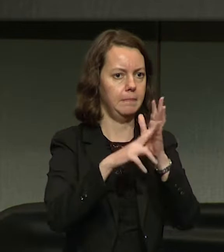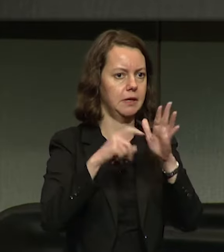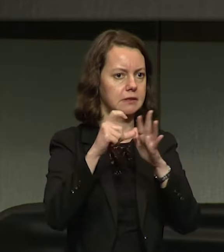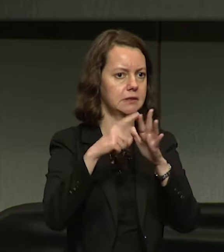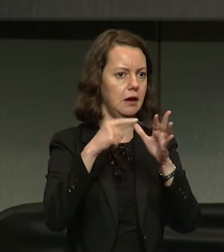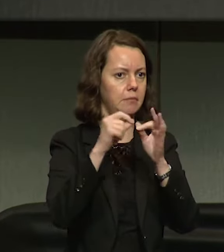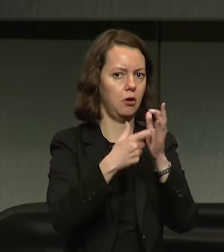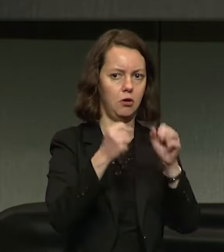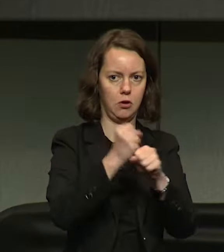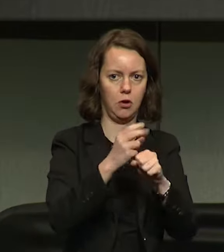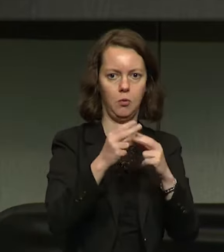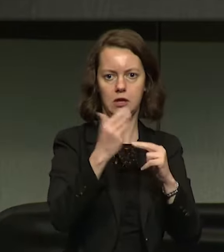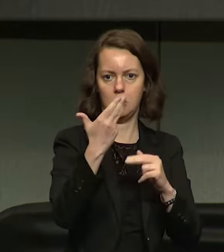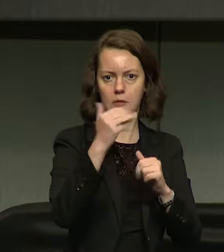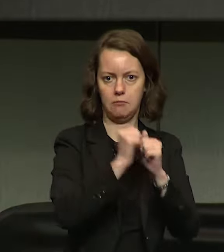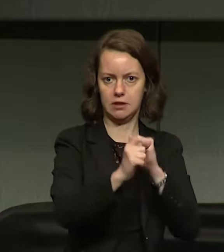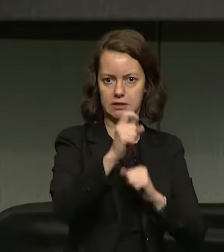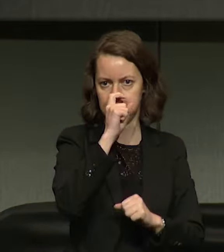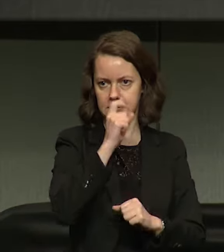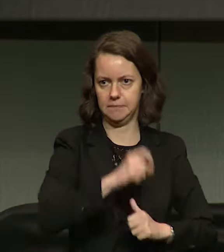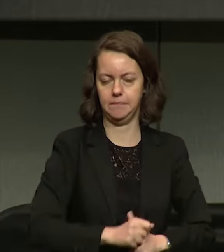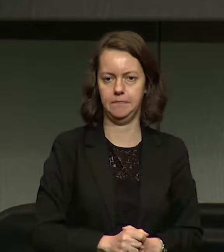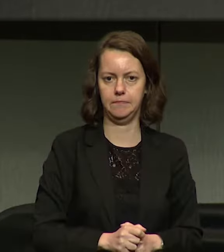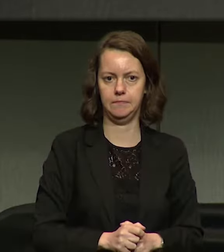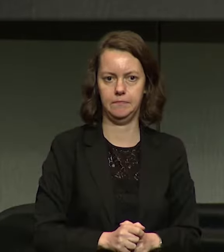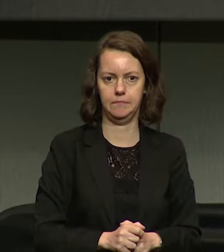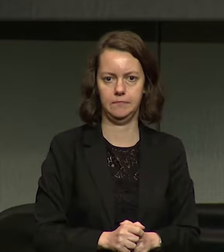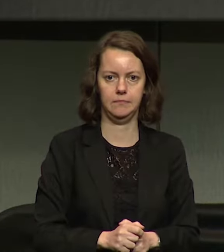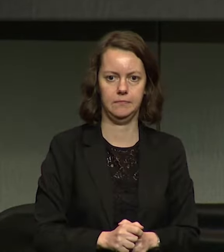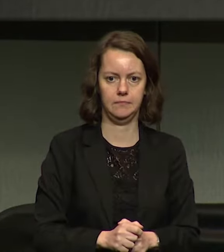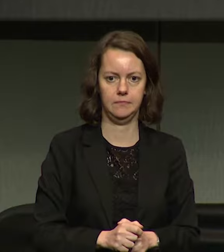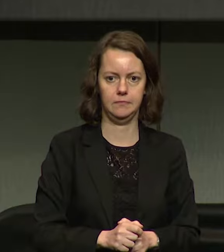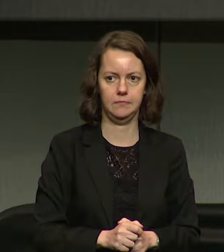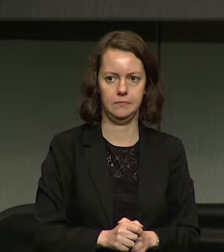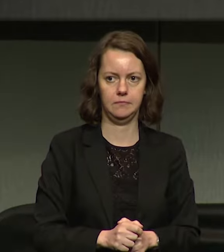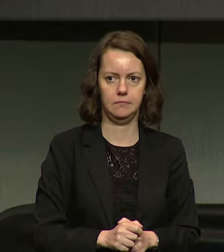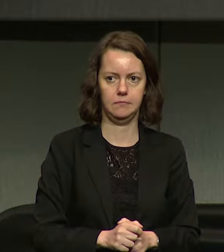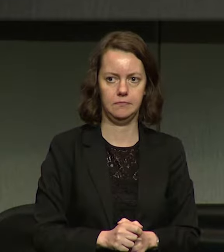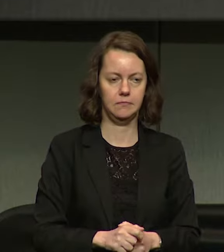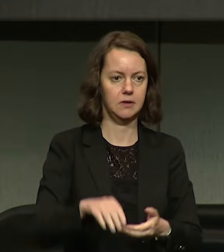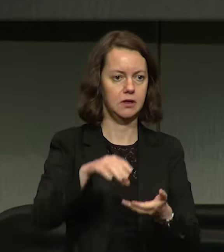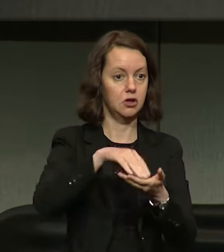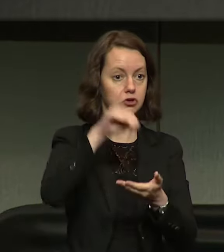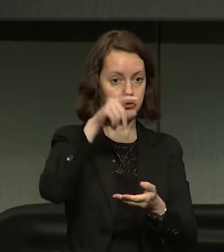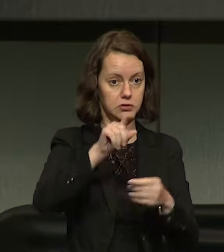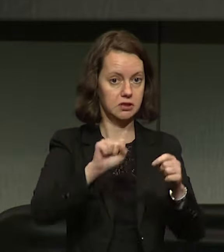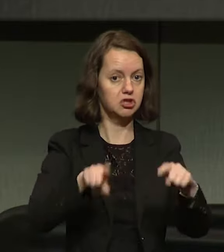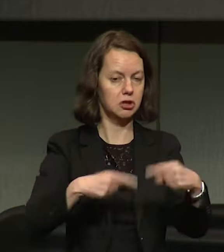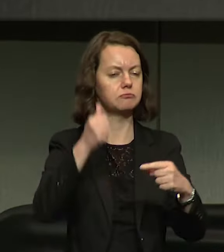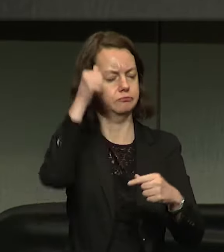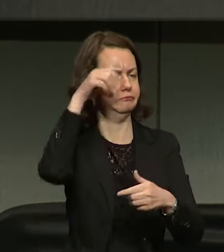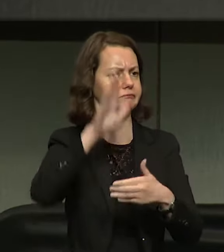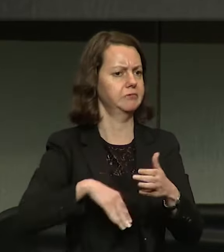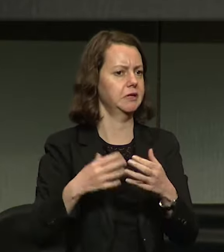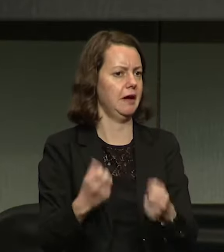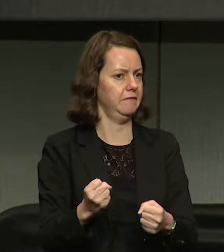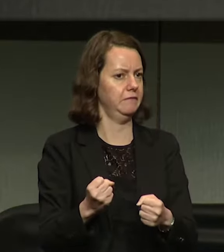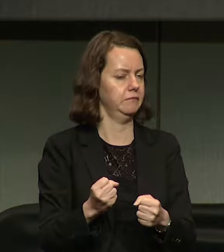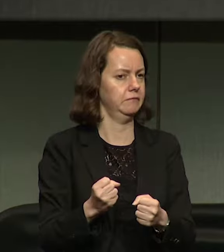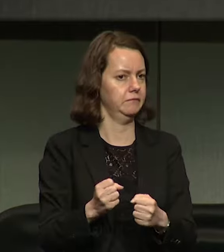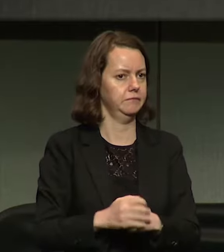of 10 children, and he faced similar challenges to those his students faced in Cherbourg. The